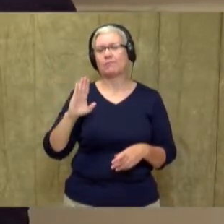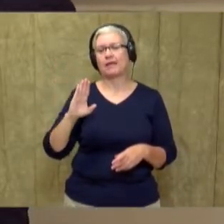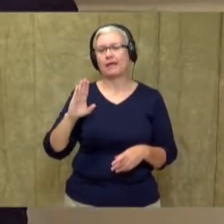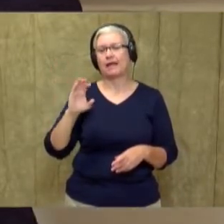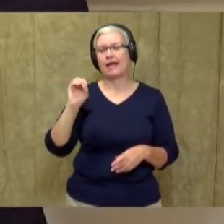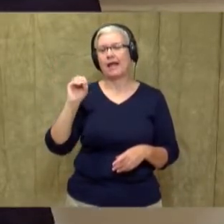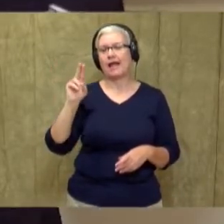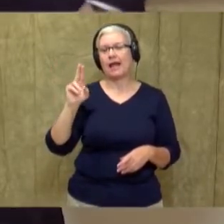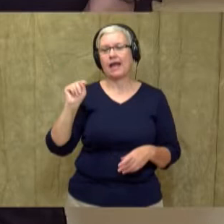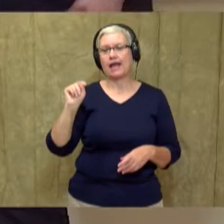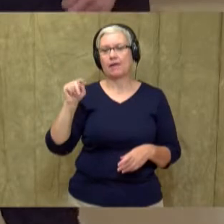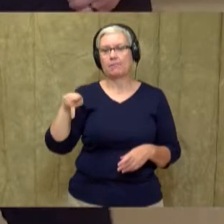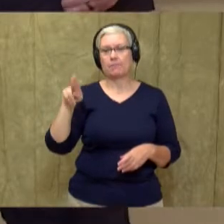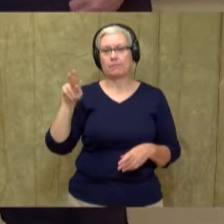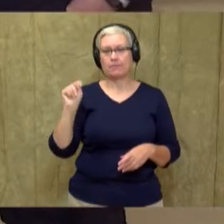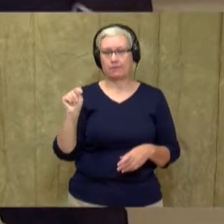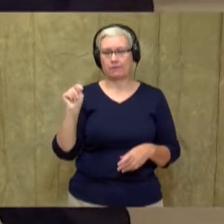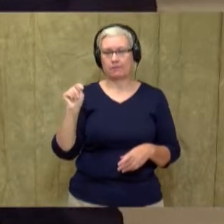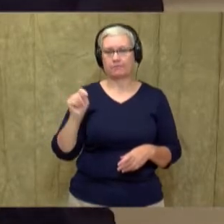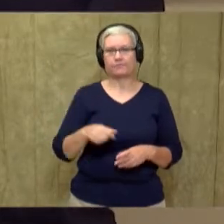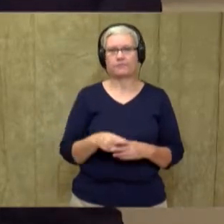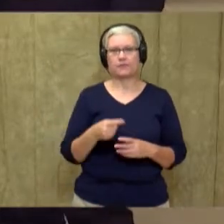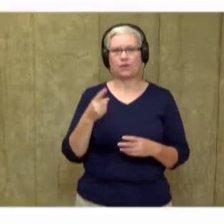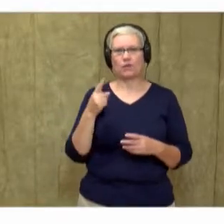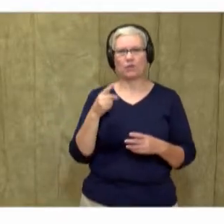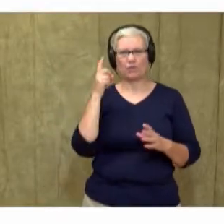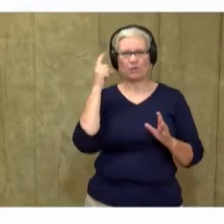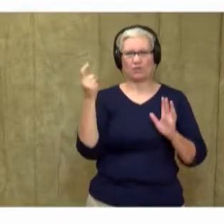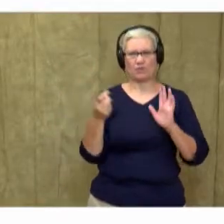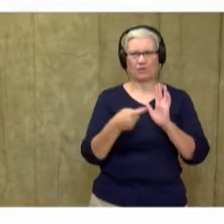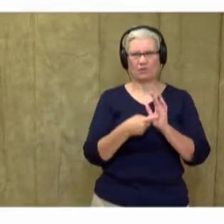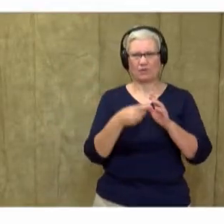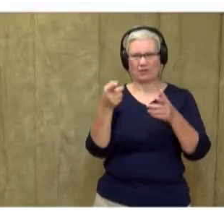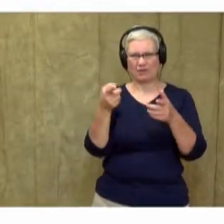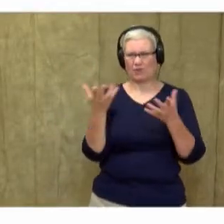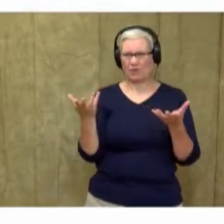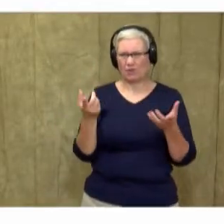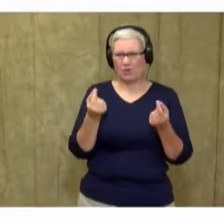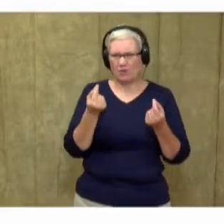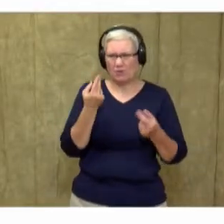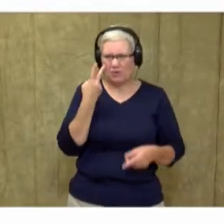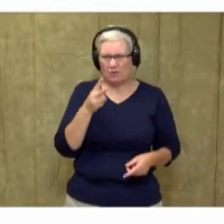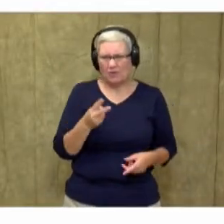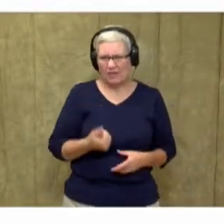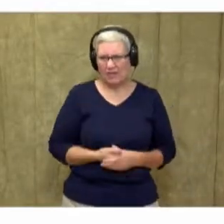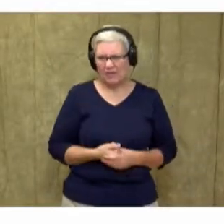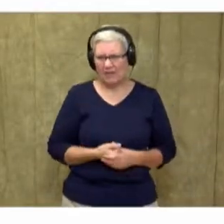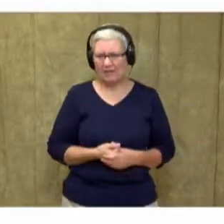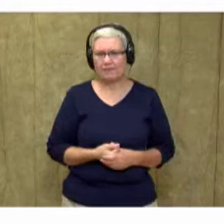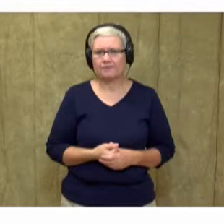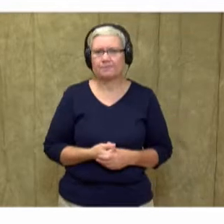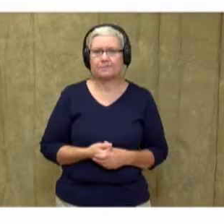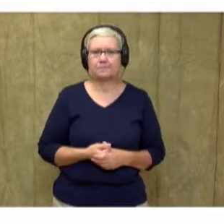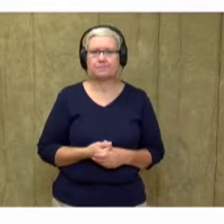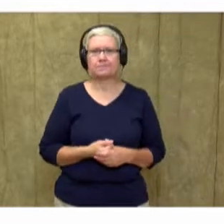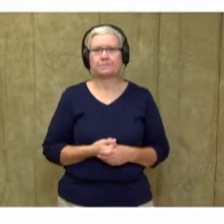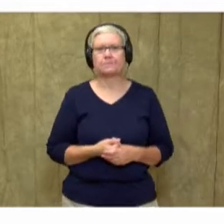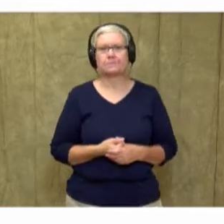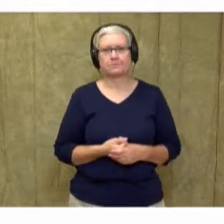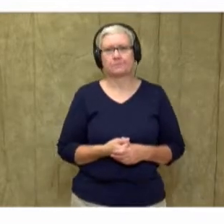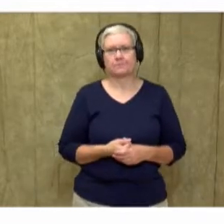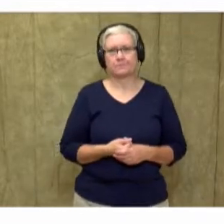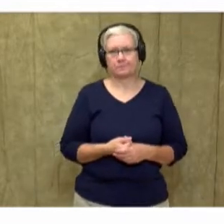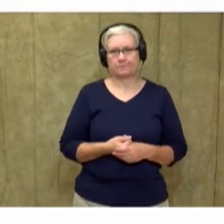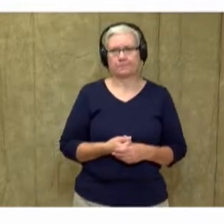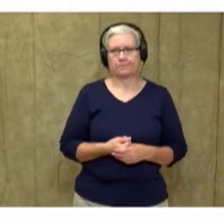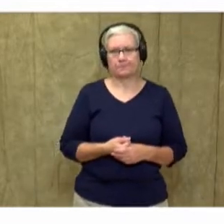do we notice in this table of values? For those of you who are watching on YouTube or have the opportunity to pause, I want you to do so and